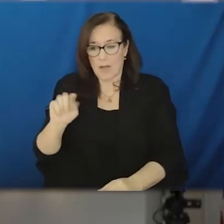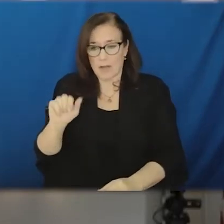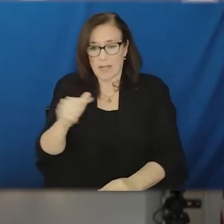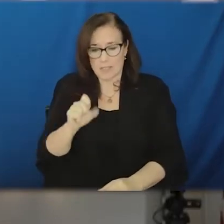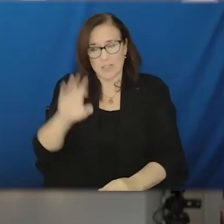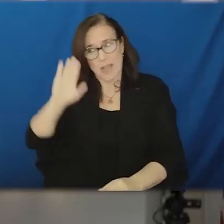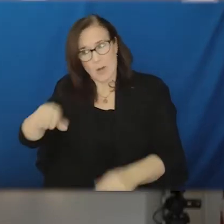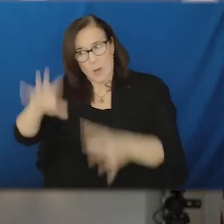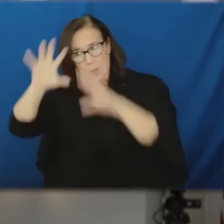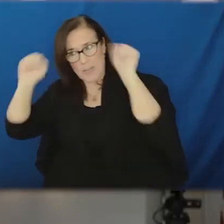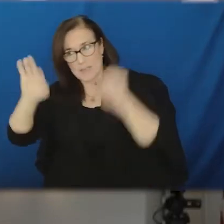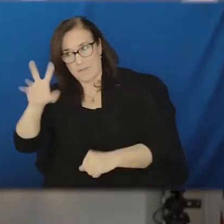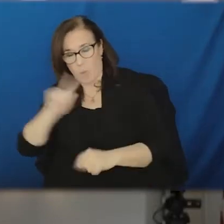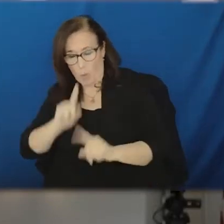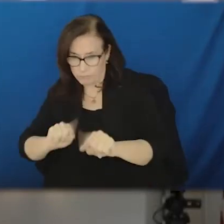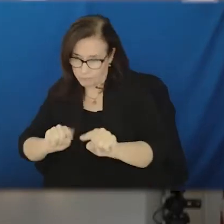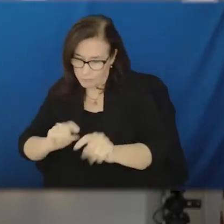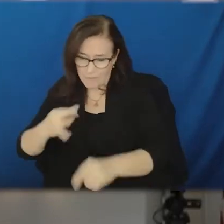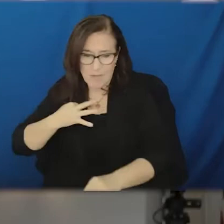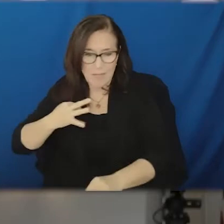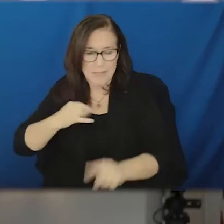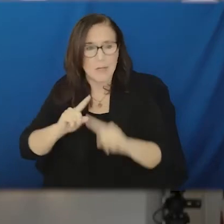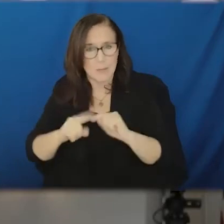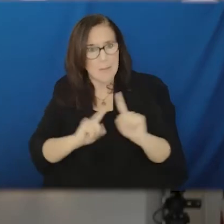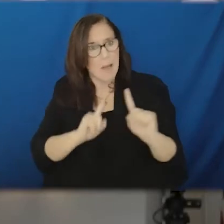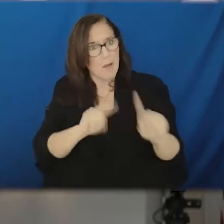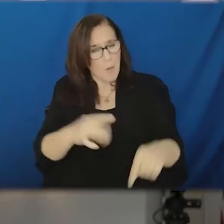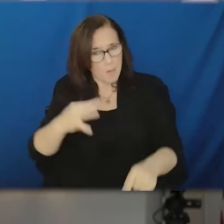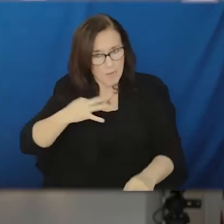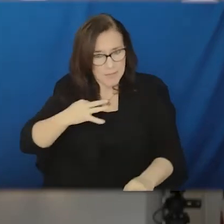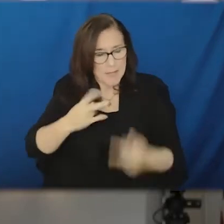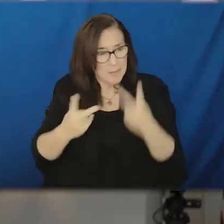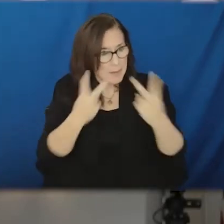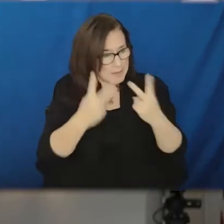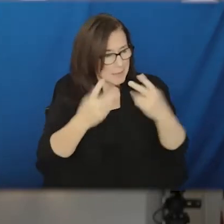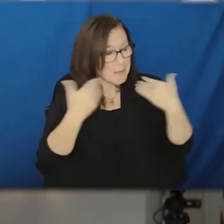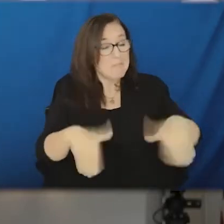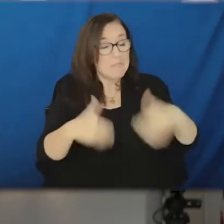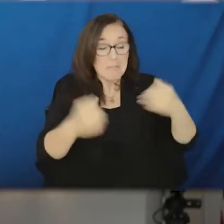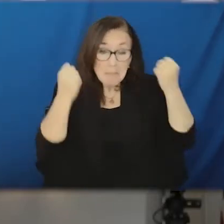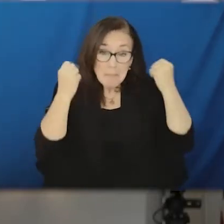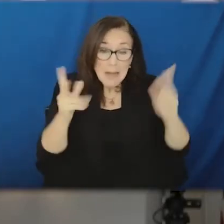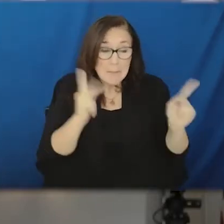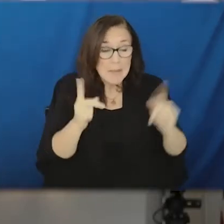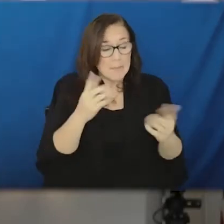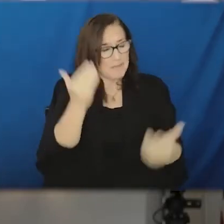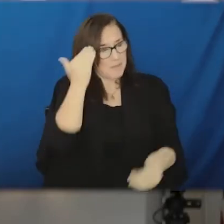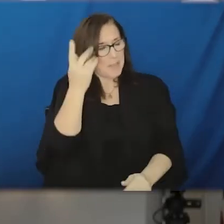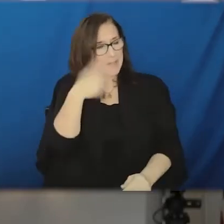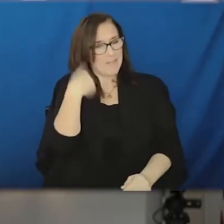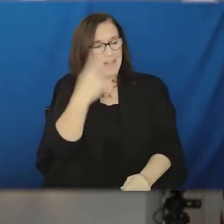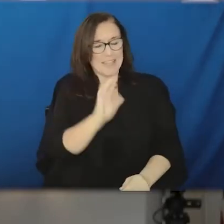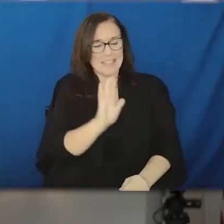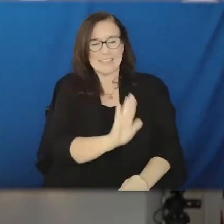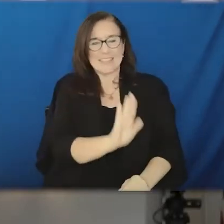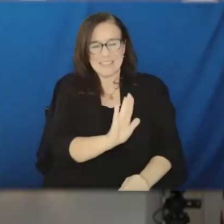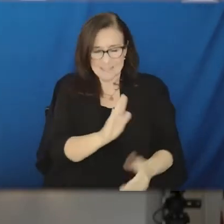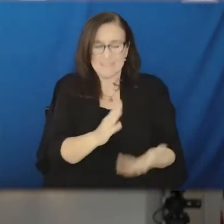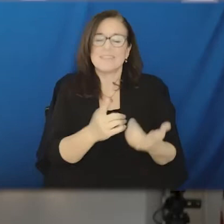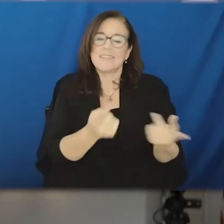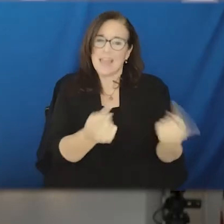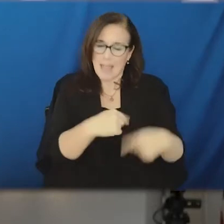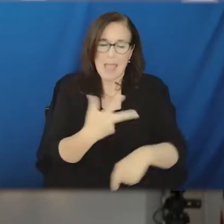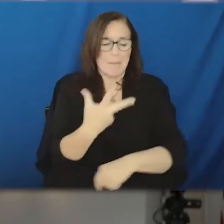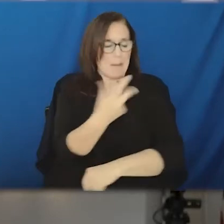has volunteered. It was just so joyful to see on Thursday so many familiar Santa Barbara Unified faces as they got their shots in